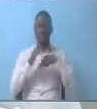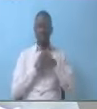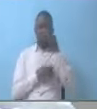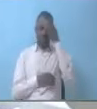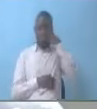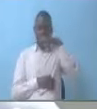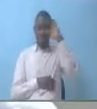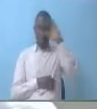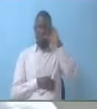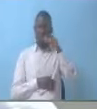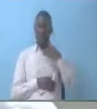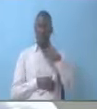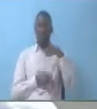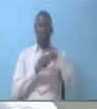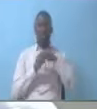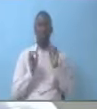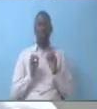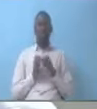regard,